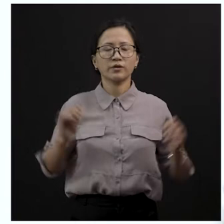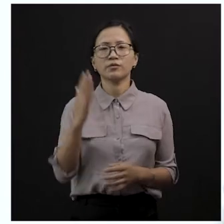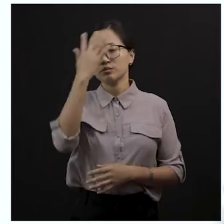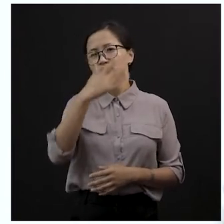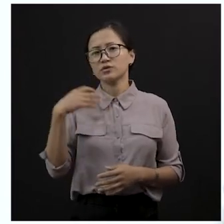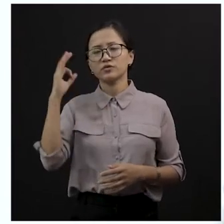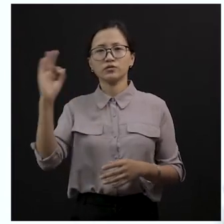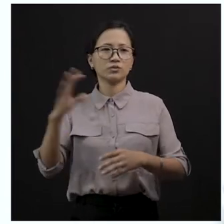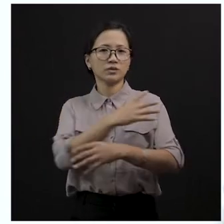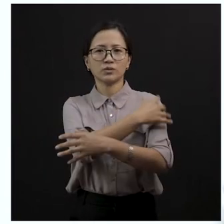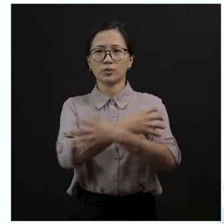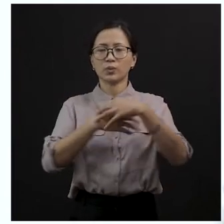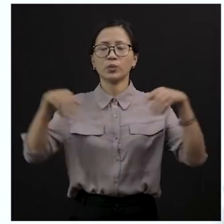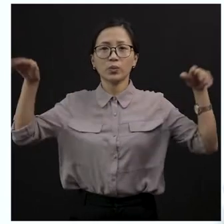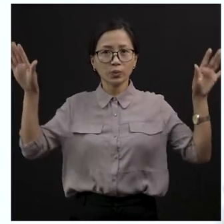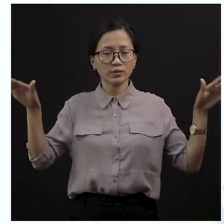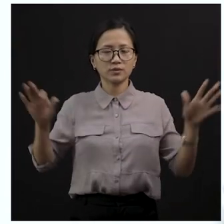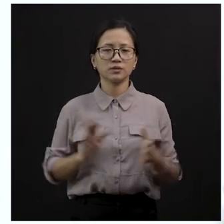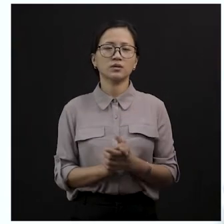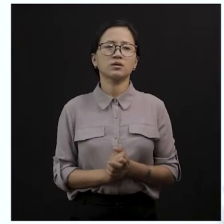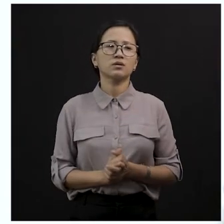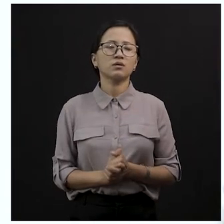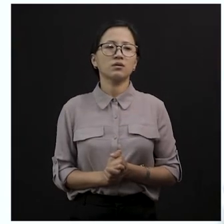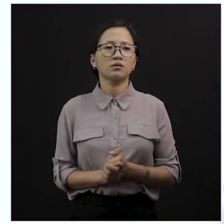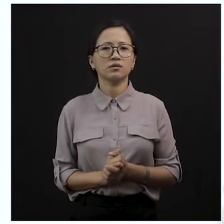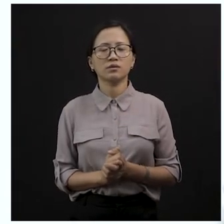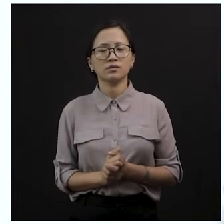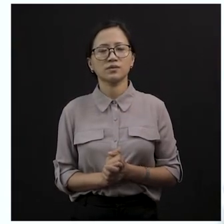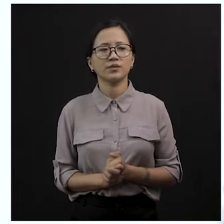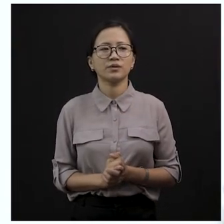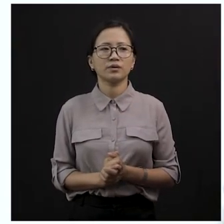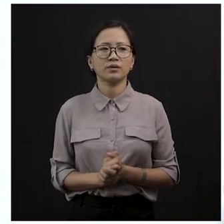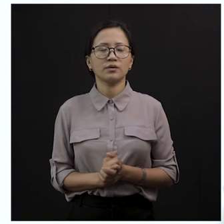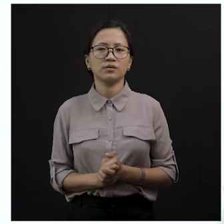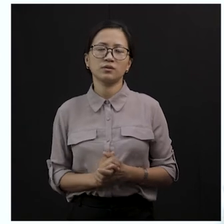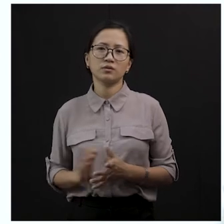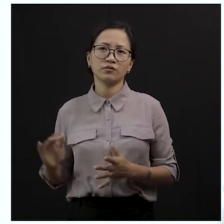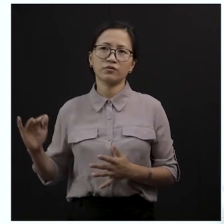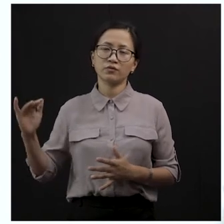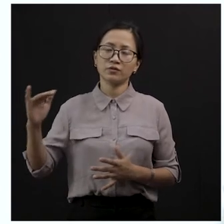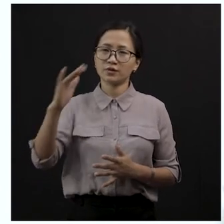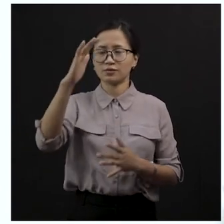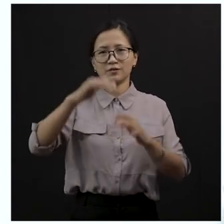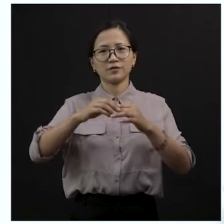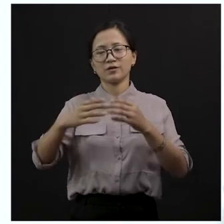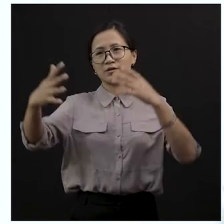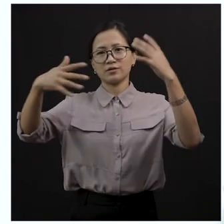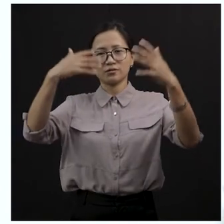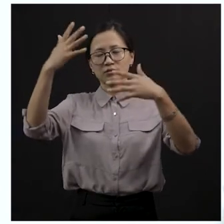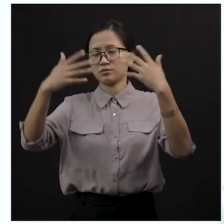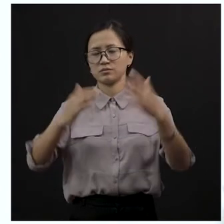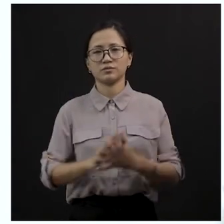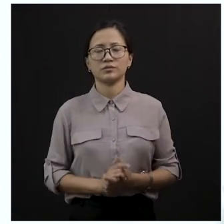wings made with feathers. See here, I've given a picture. The birds are flying, right? They're flying in the air, right? They don't